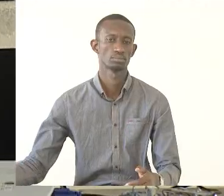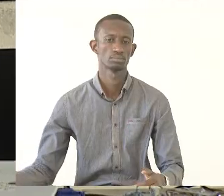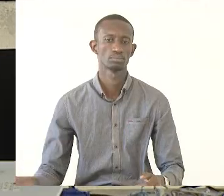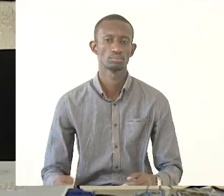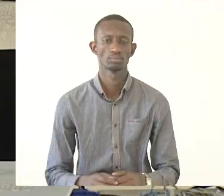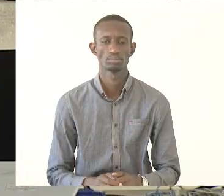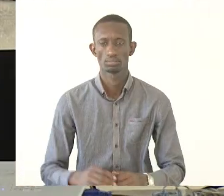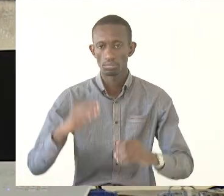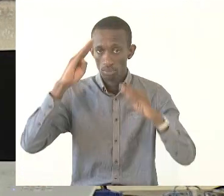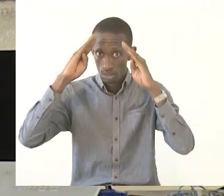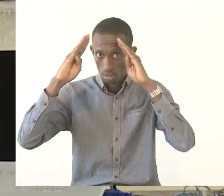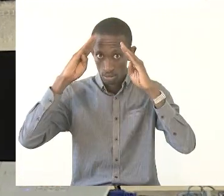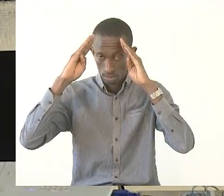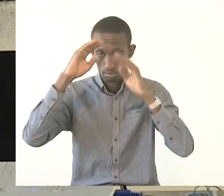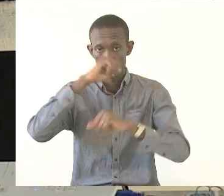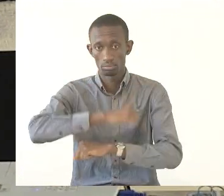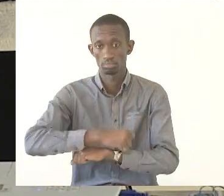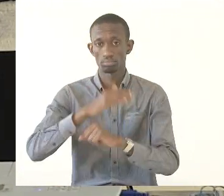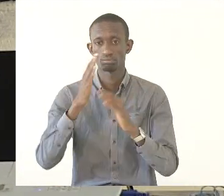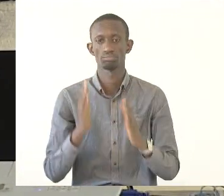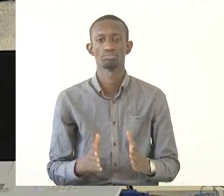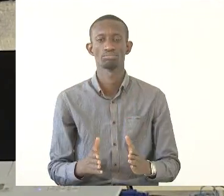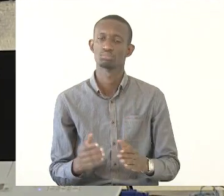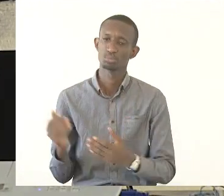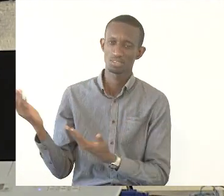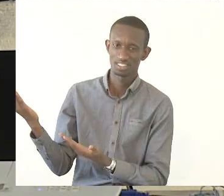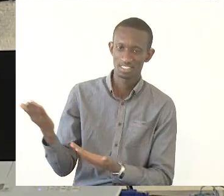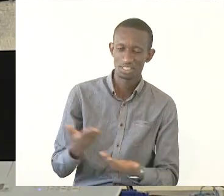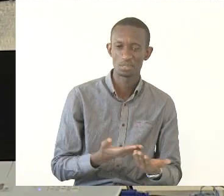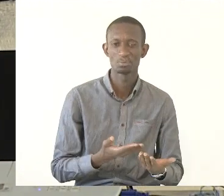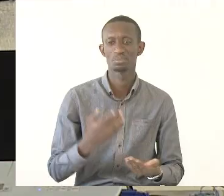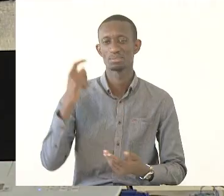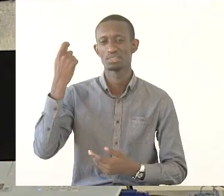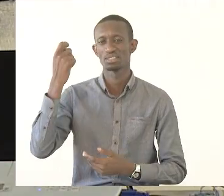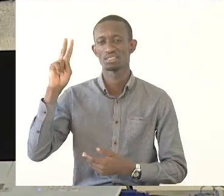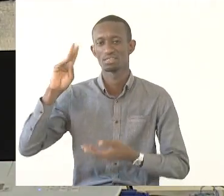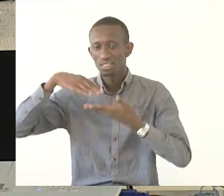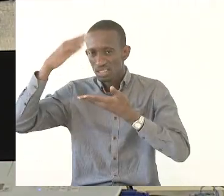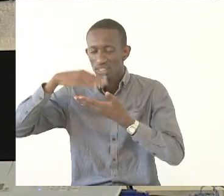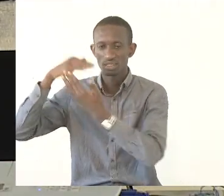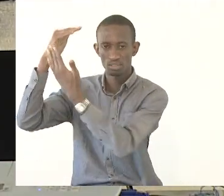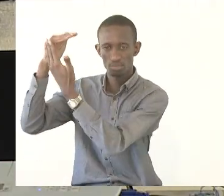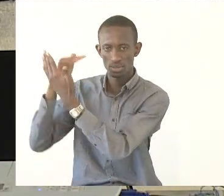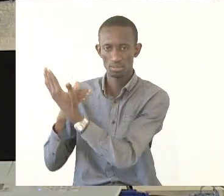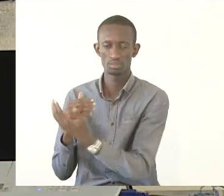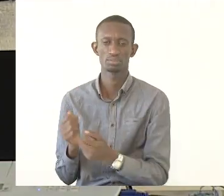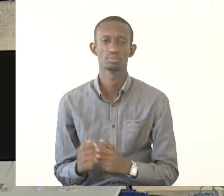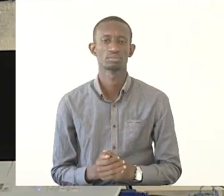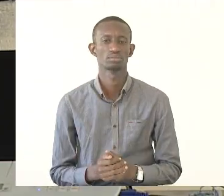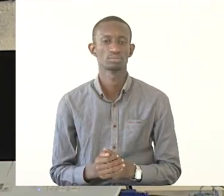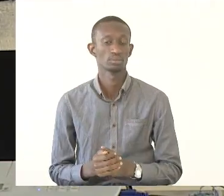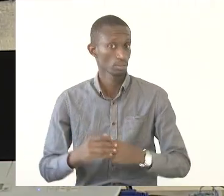Hello, dear students. Welcome back to this TV Learning Series program. I'll be with you in these